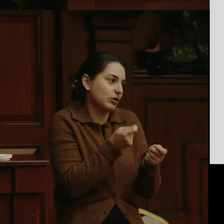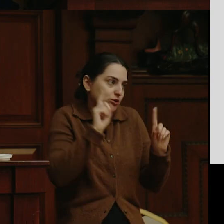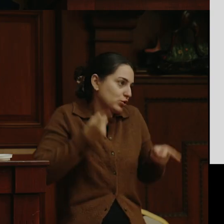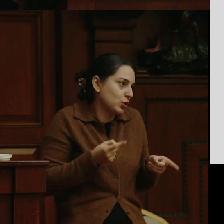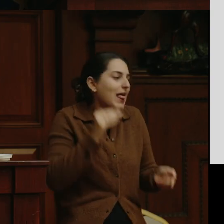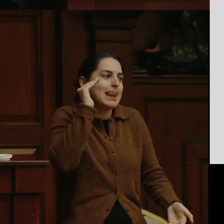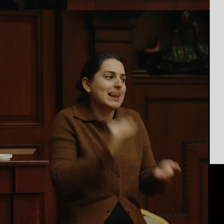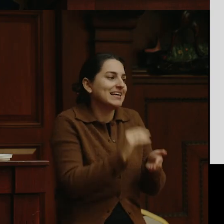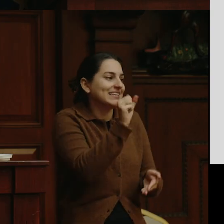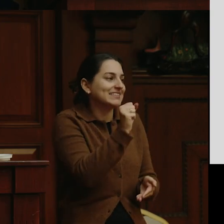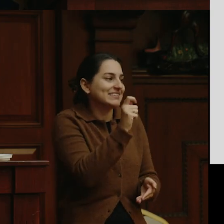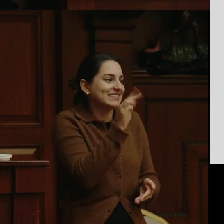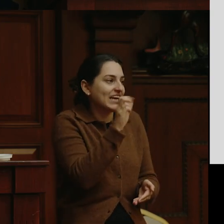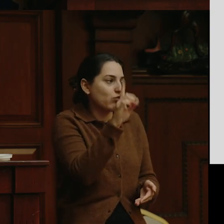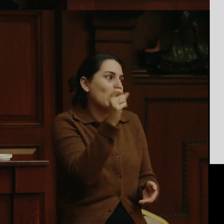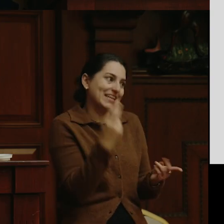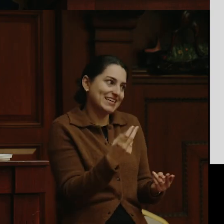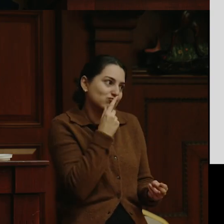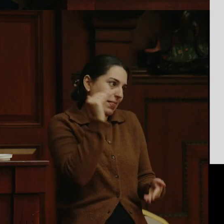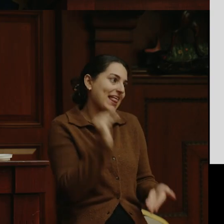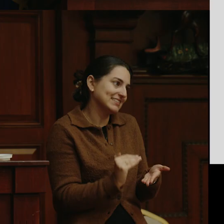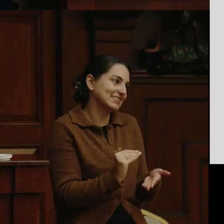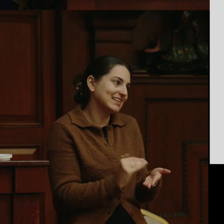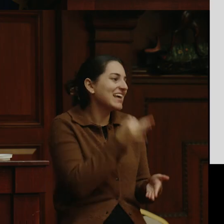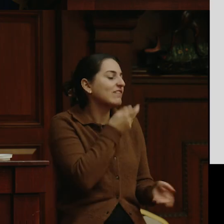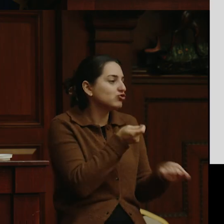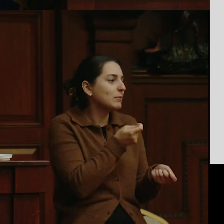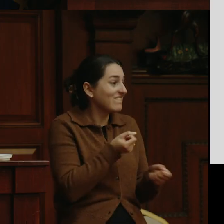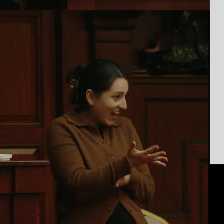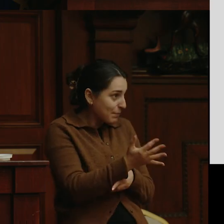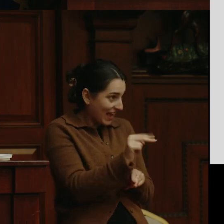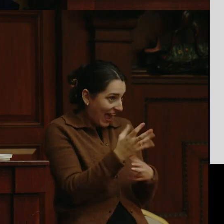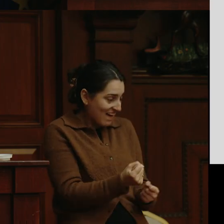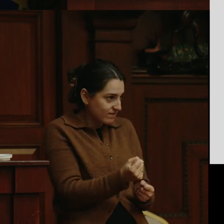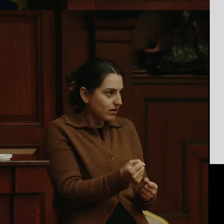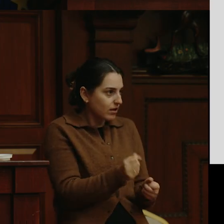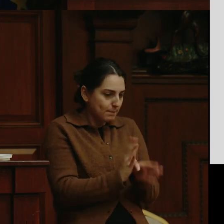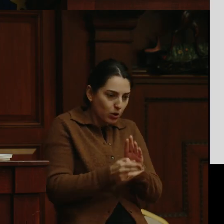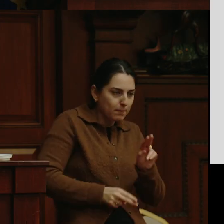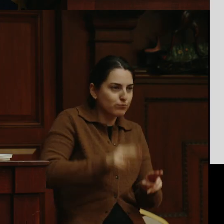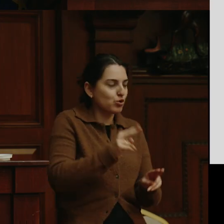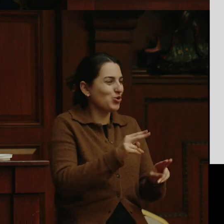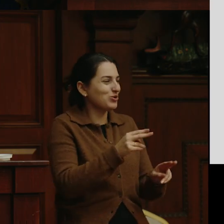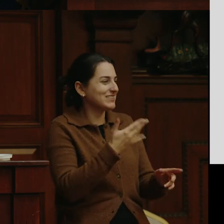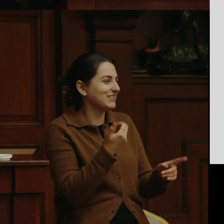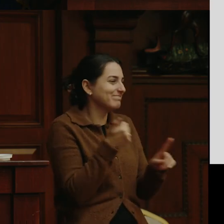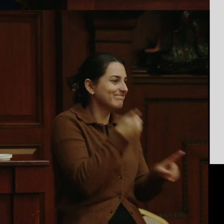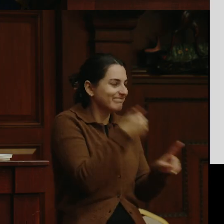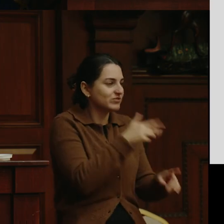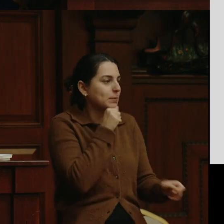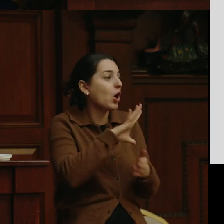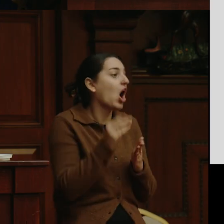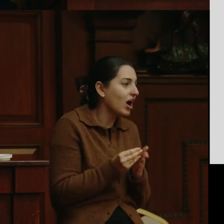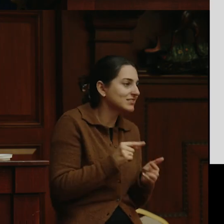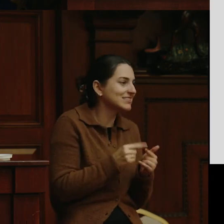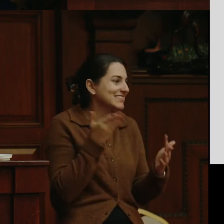less steroids. And I think if and when these treatments do become available, we'll have new battles to fight, like cost